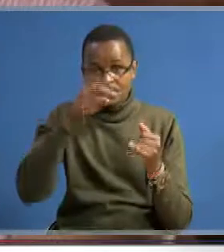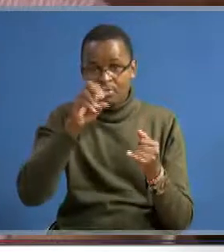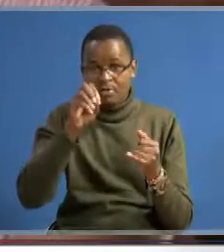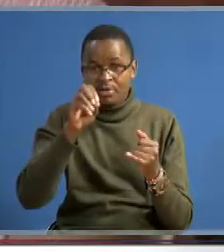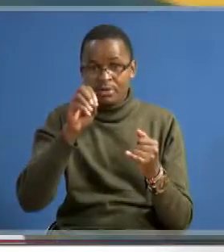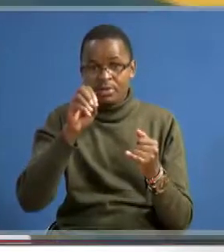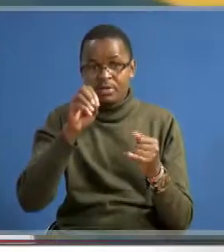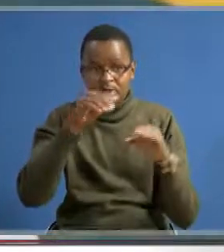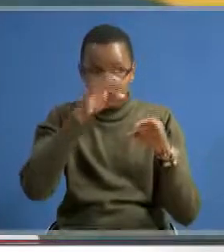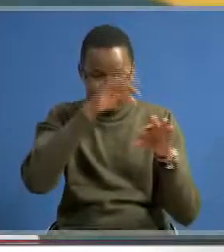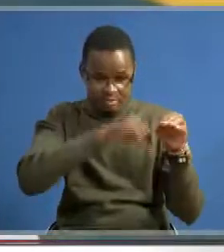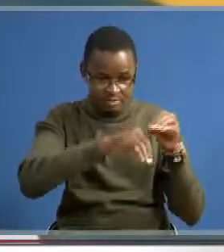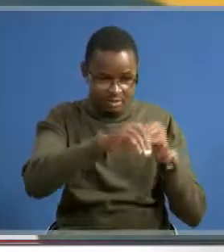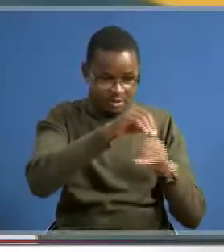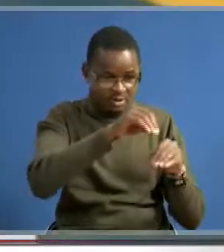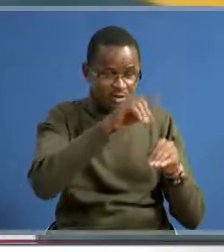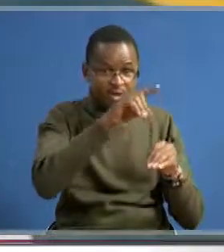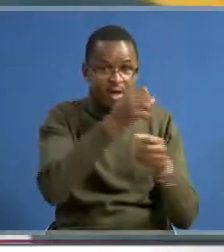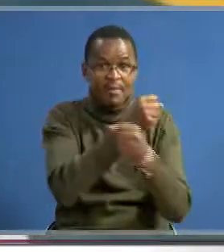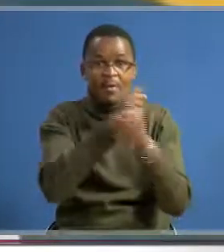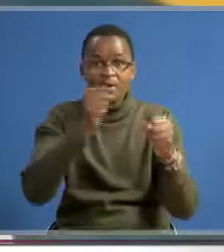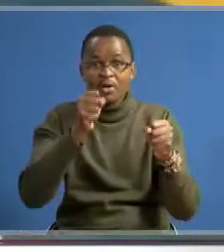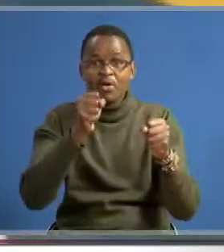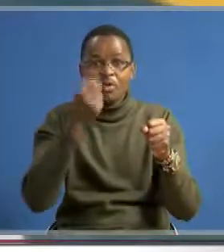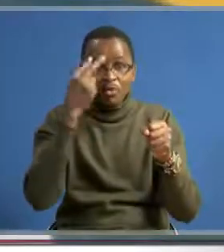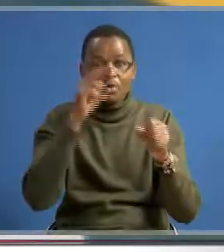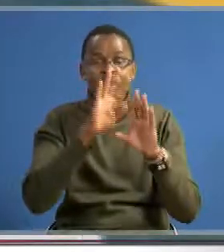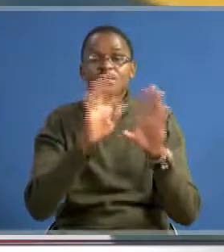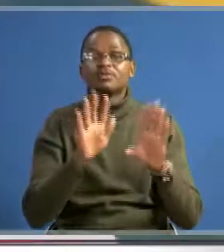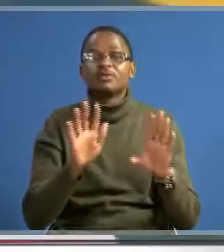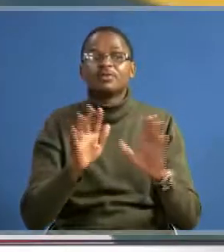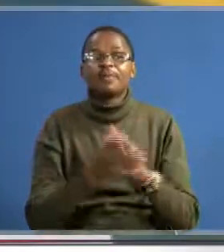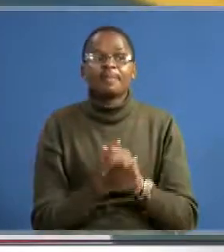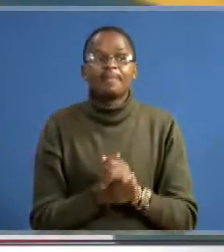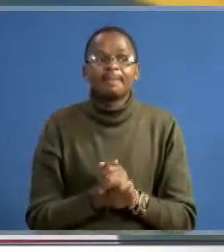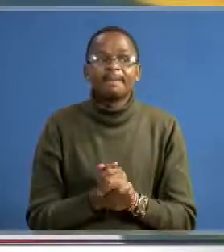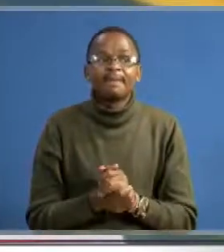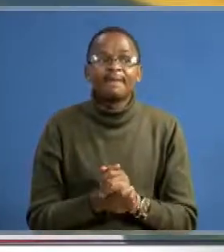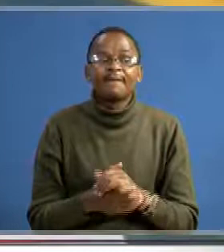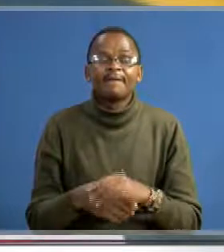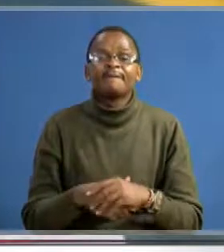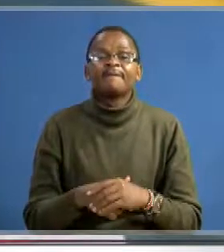hai katika debe yuko na utaona vumbi ambayo hujawahi ona wewe.